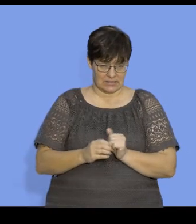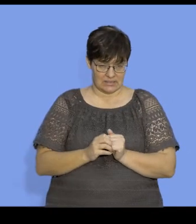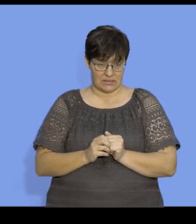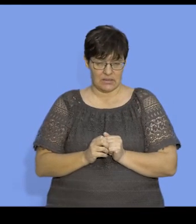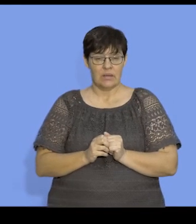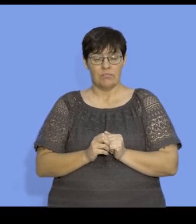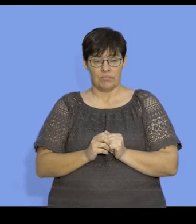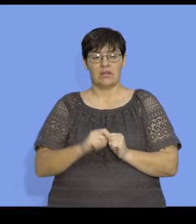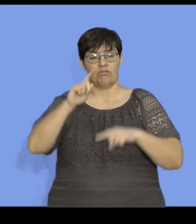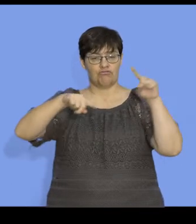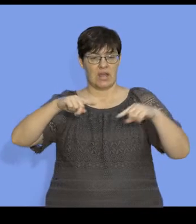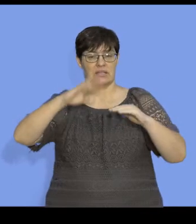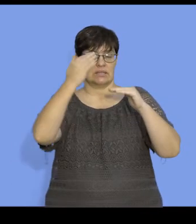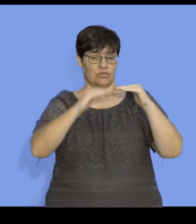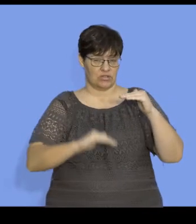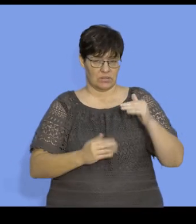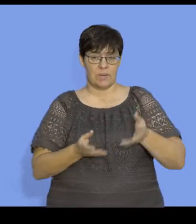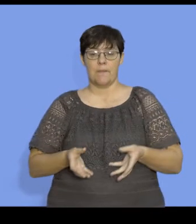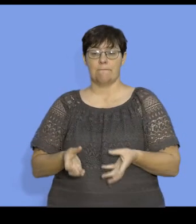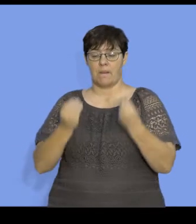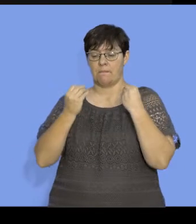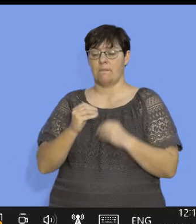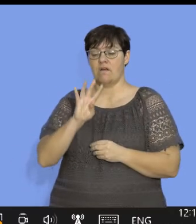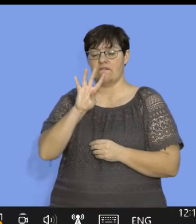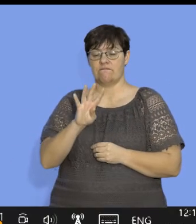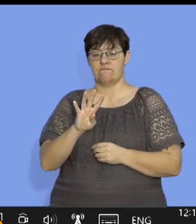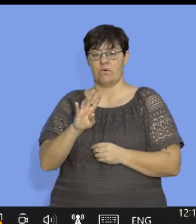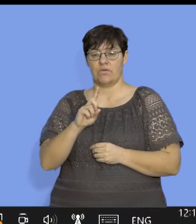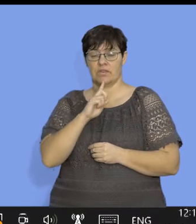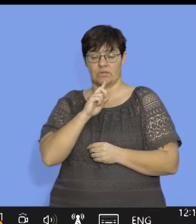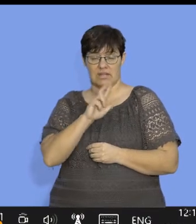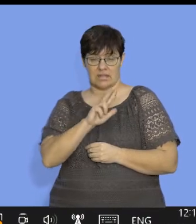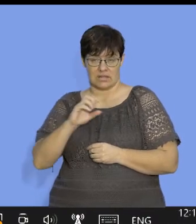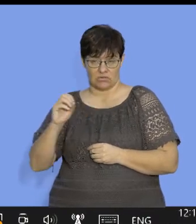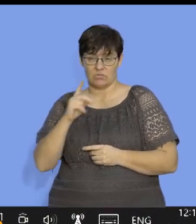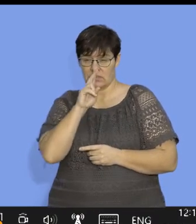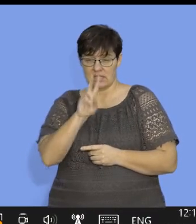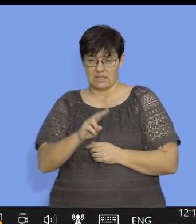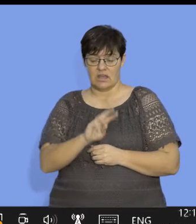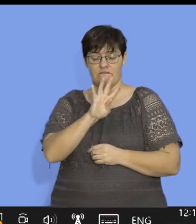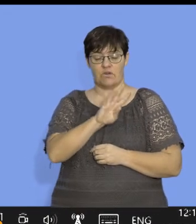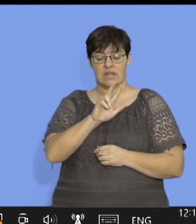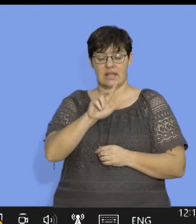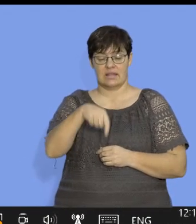of depreciation, will give you, let's do that calculation there. So we have